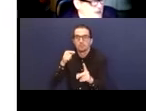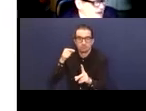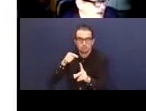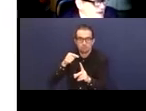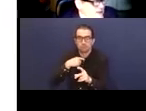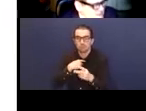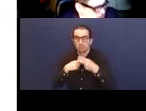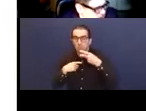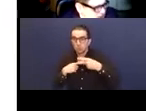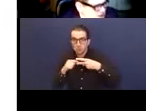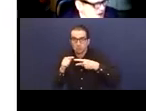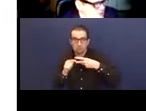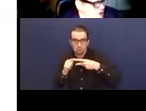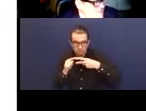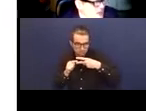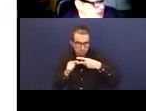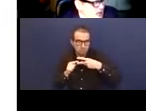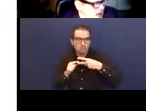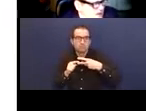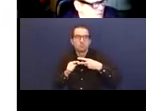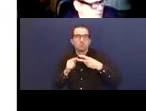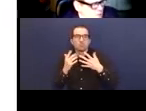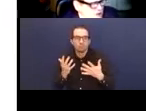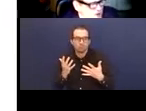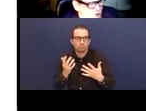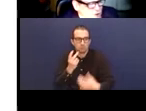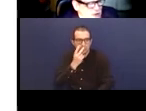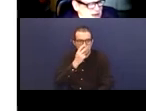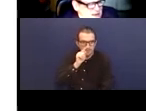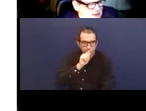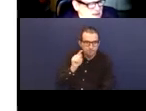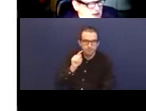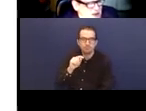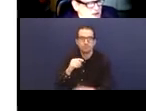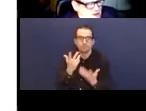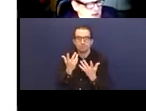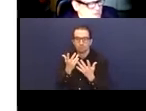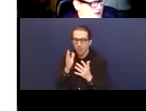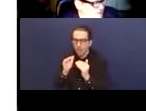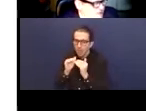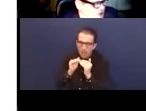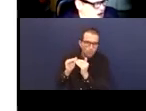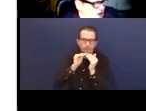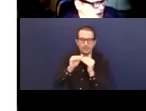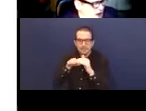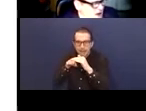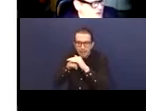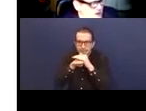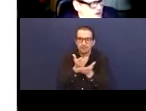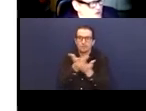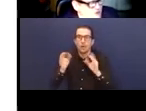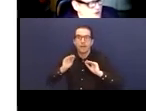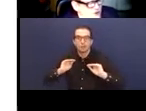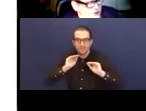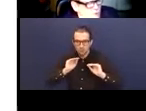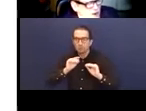disabilities indicator. So that's a general one. And then proportion of schools with access to adapted infrastructure and